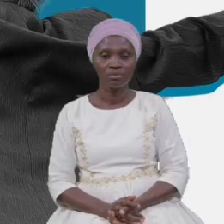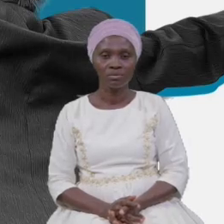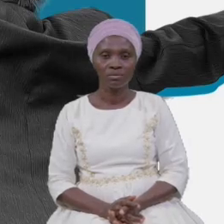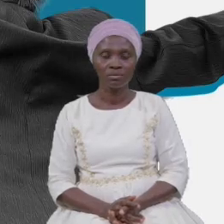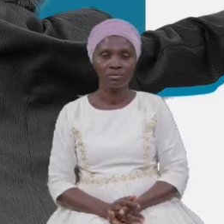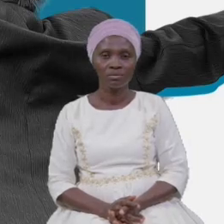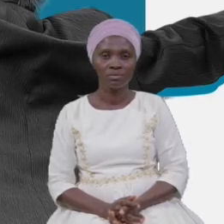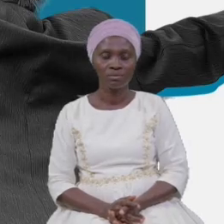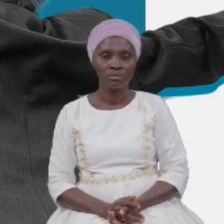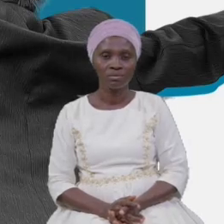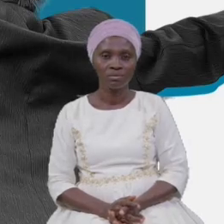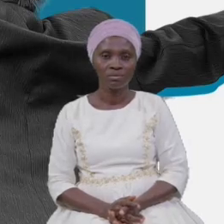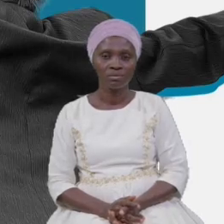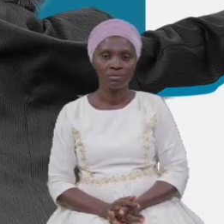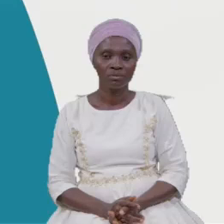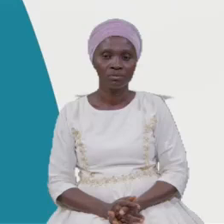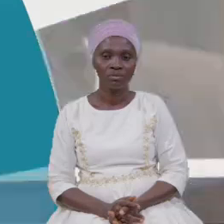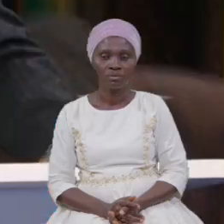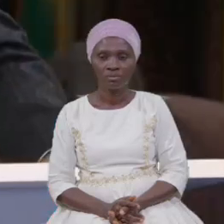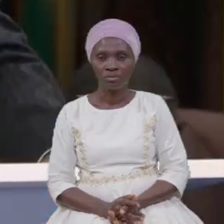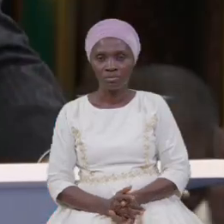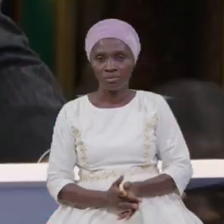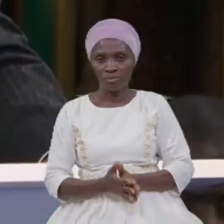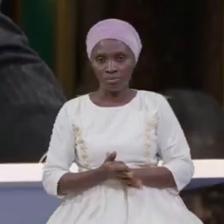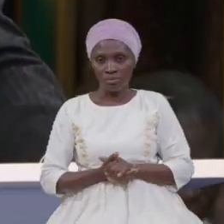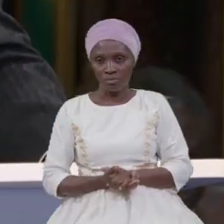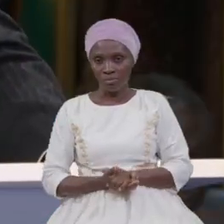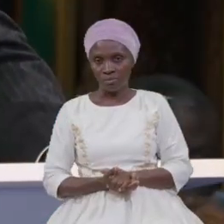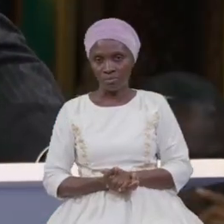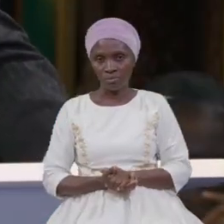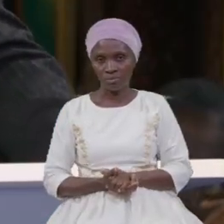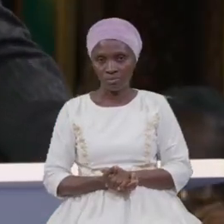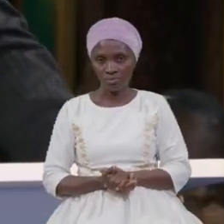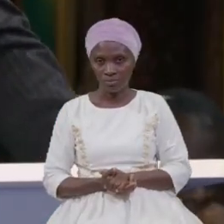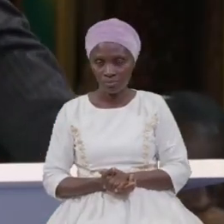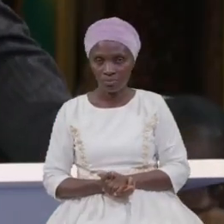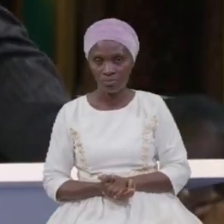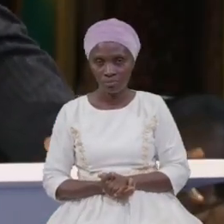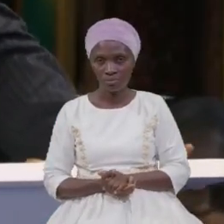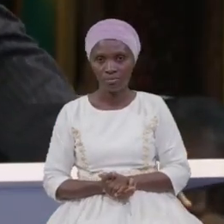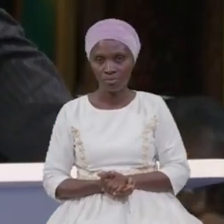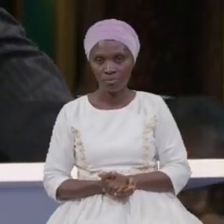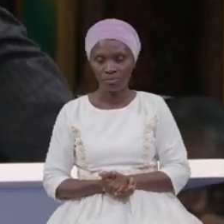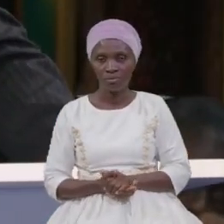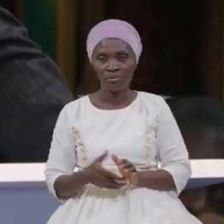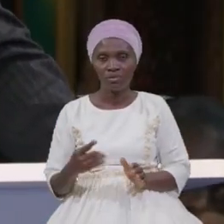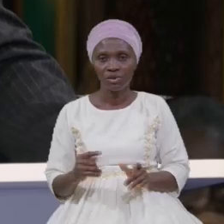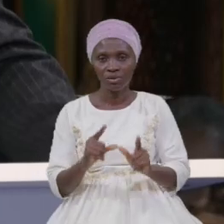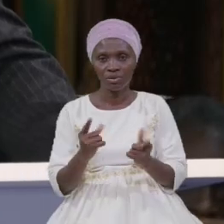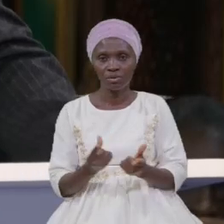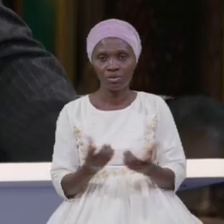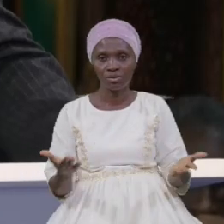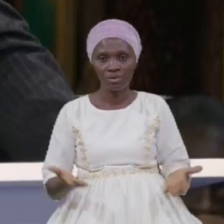The Alpha location here will be having the banquet this coming Sunday,